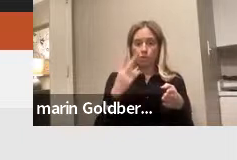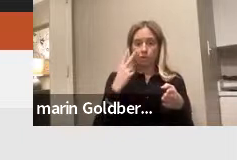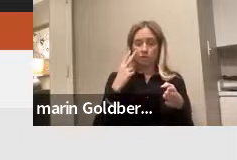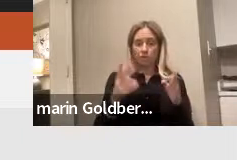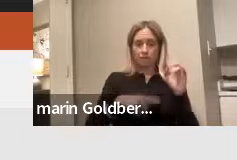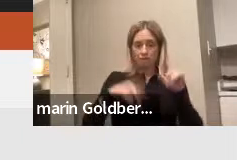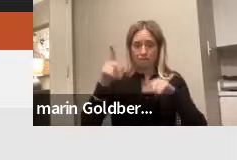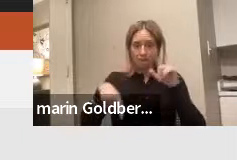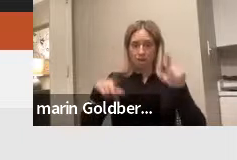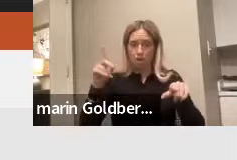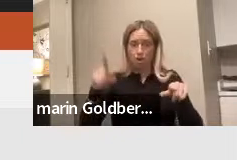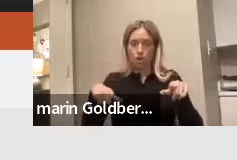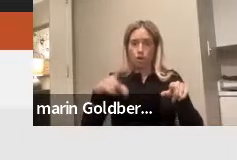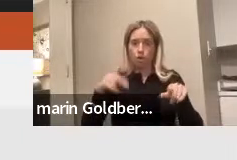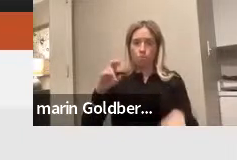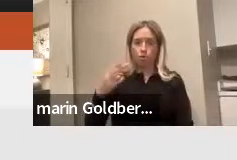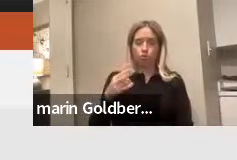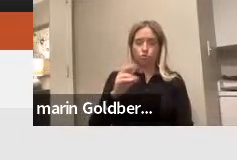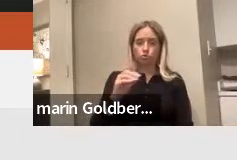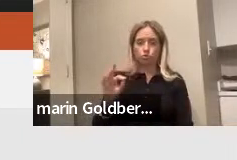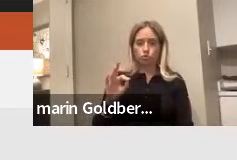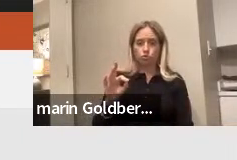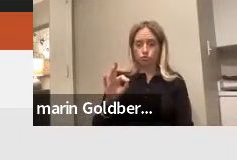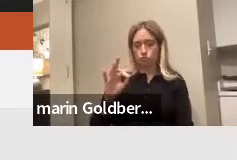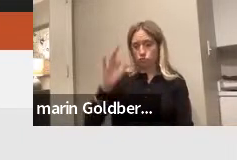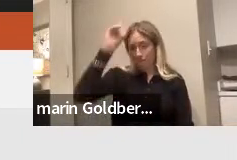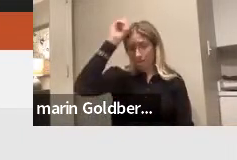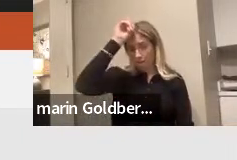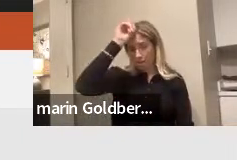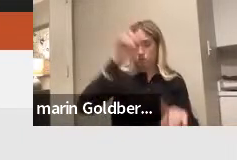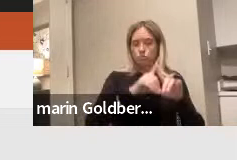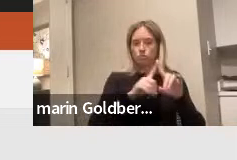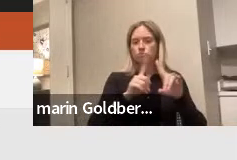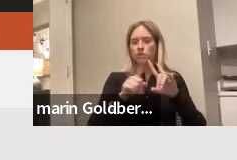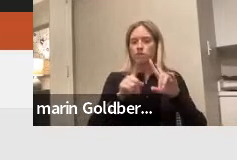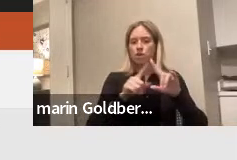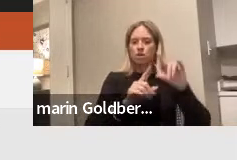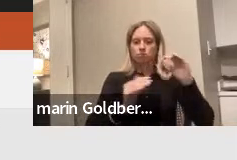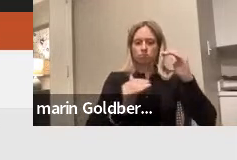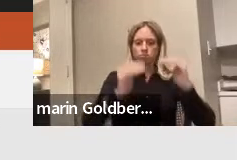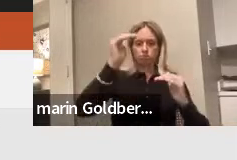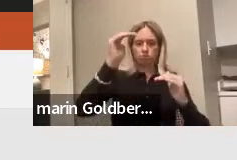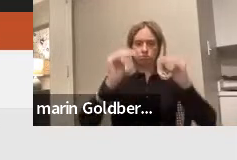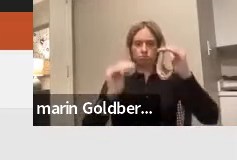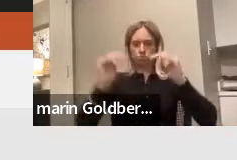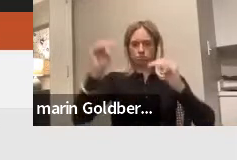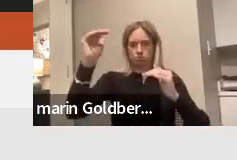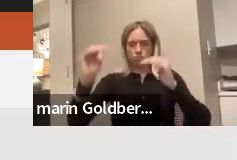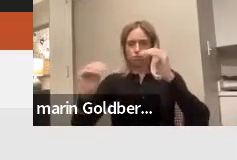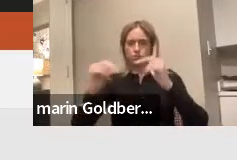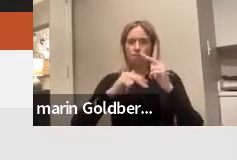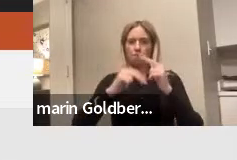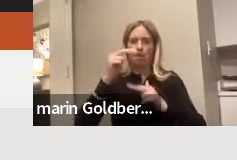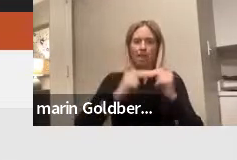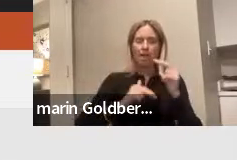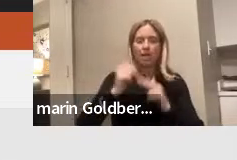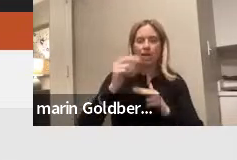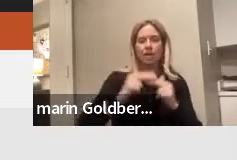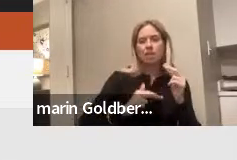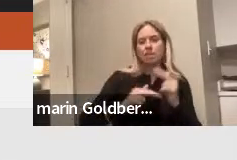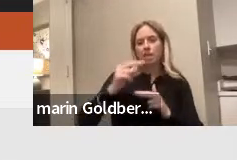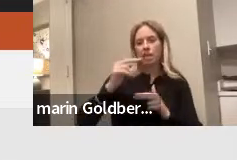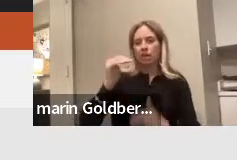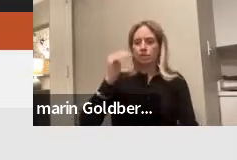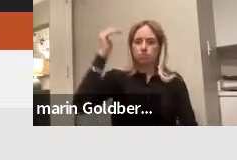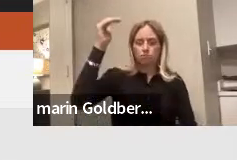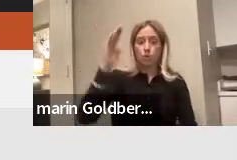porch roof heights along Oak Street. You'll see varying building heights. You'll also see different